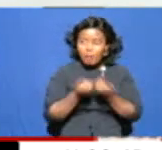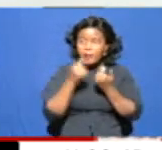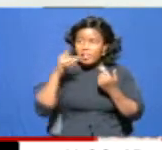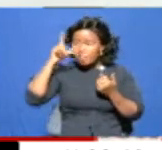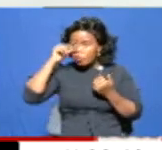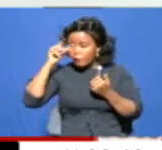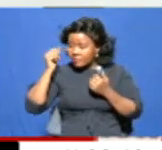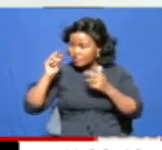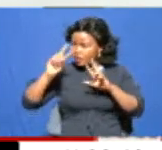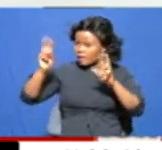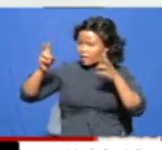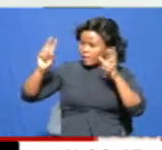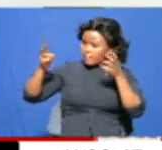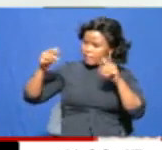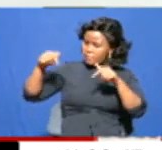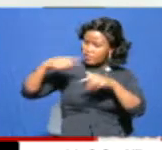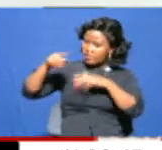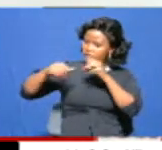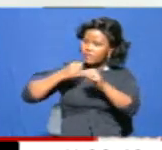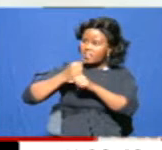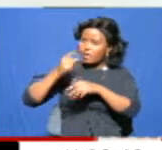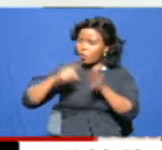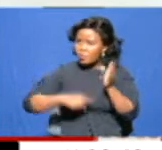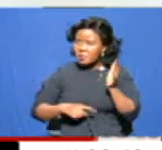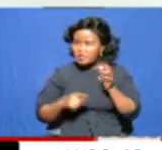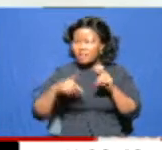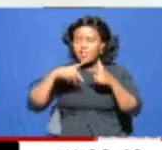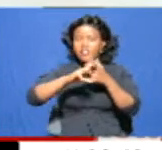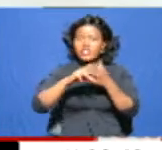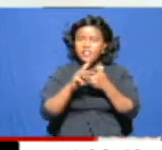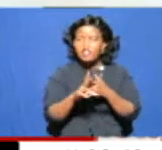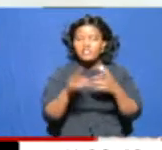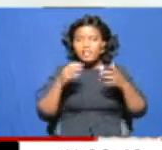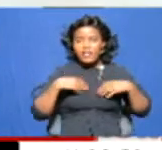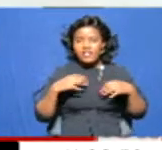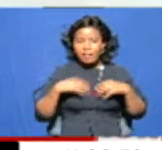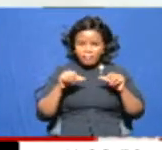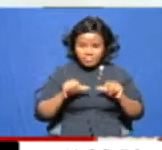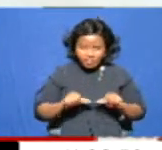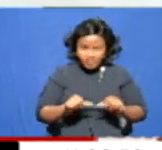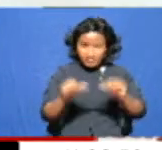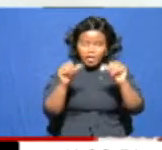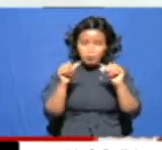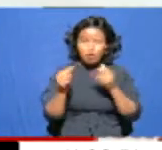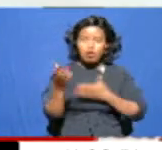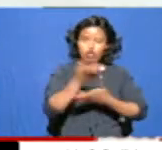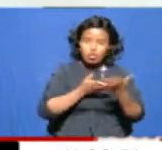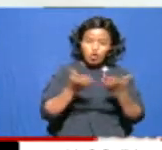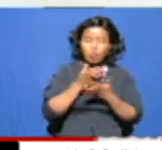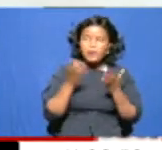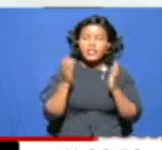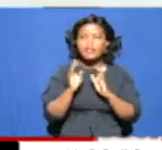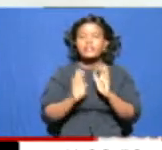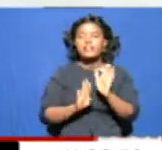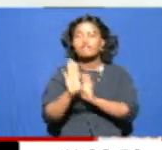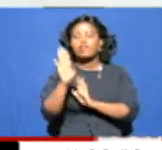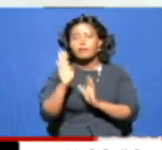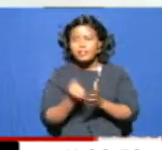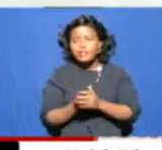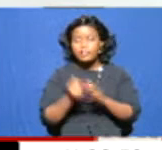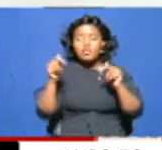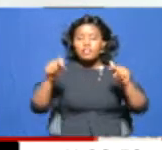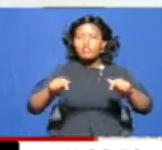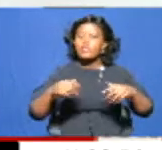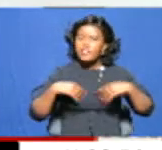this year is Engineers Accelerating Sustainable Economic Development. Today there was a meeting, a very interesting